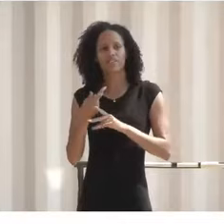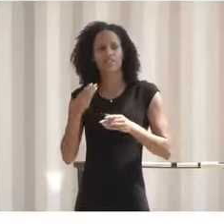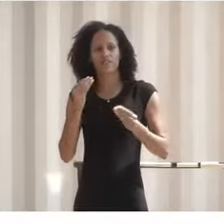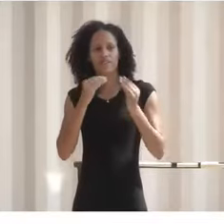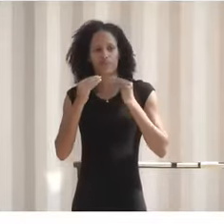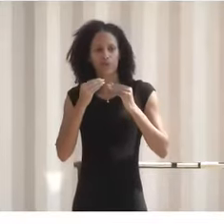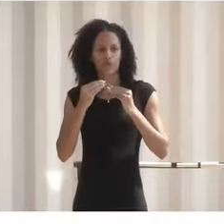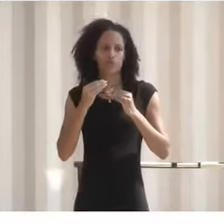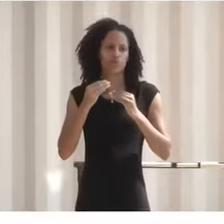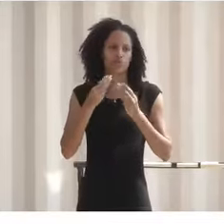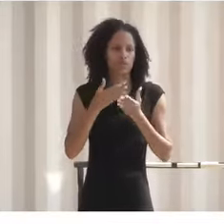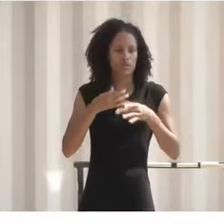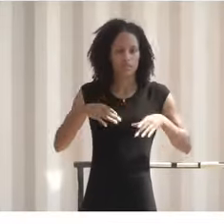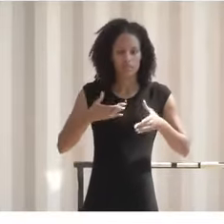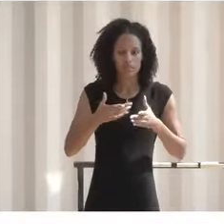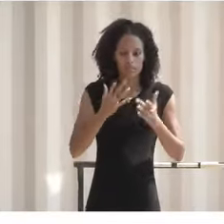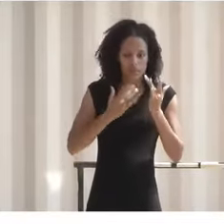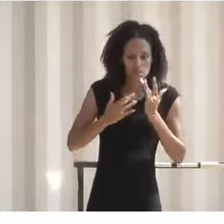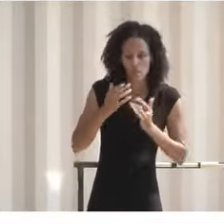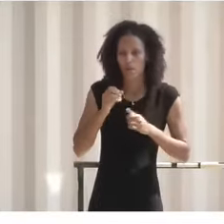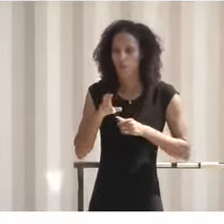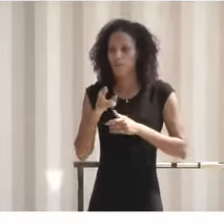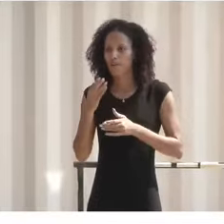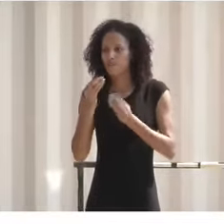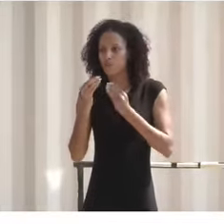food security. And